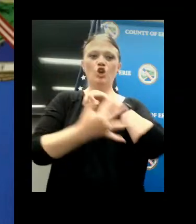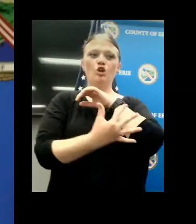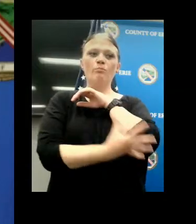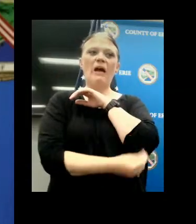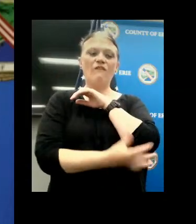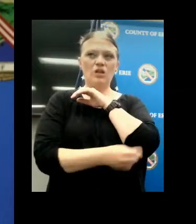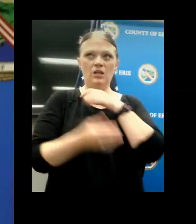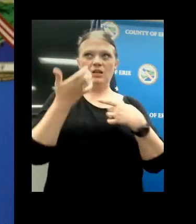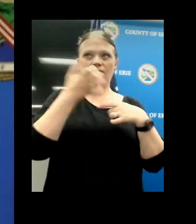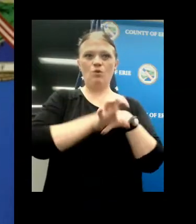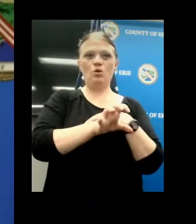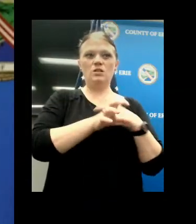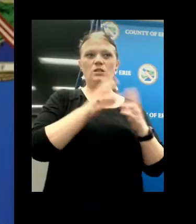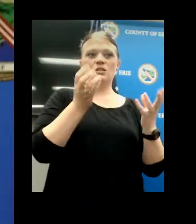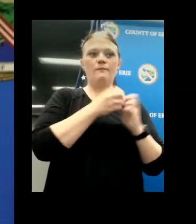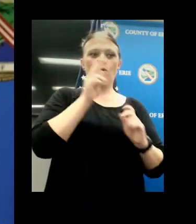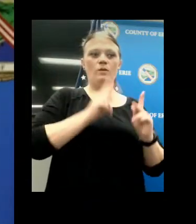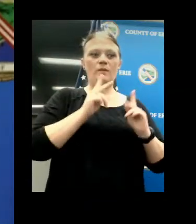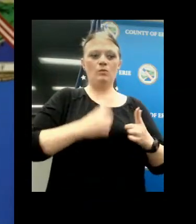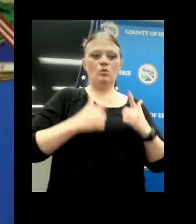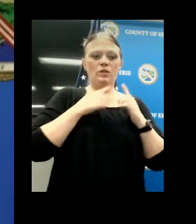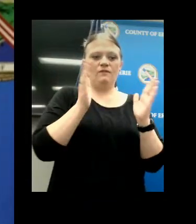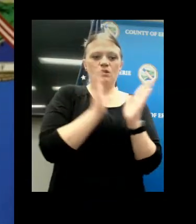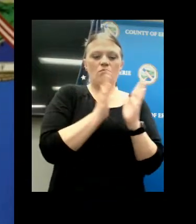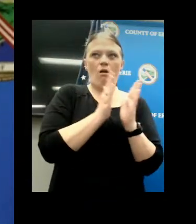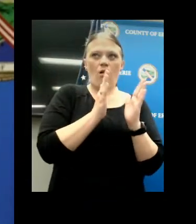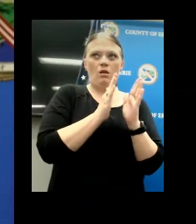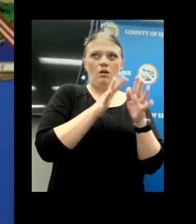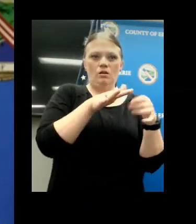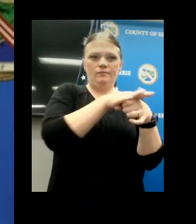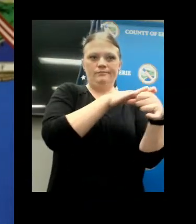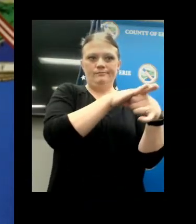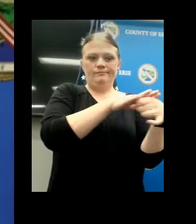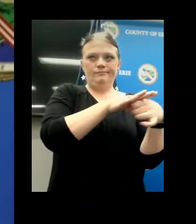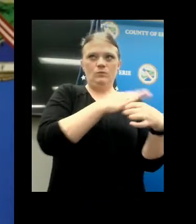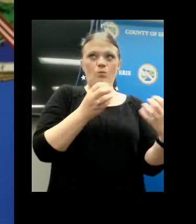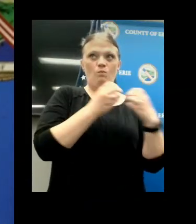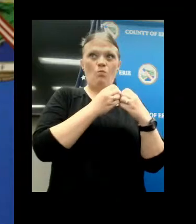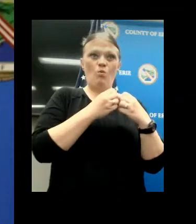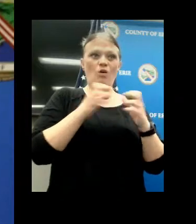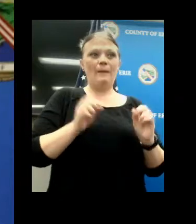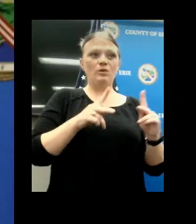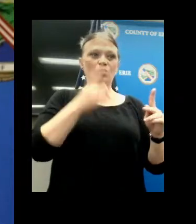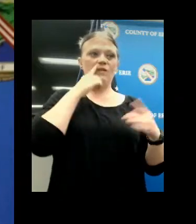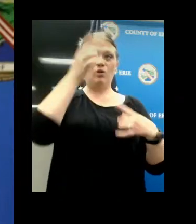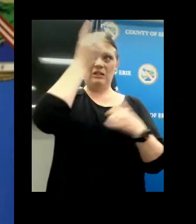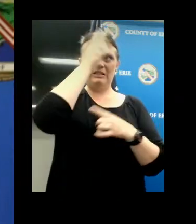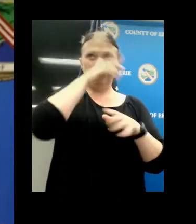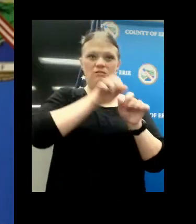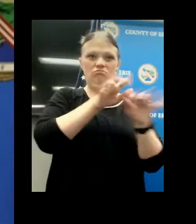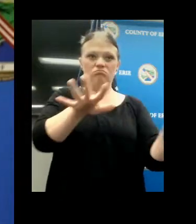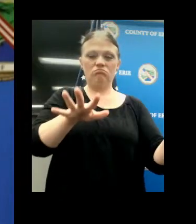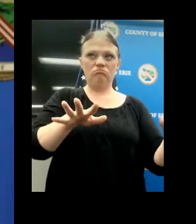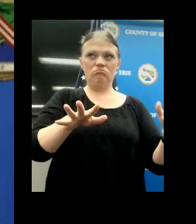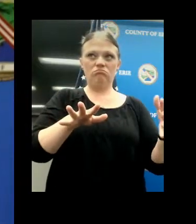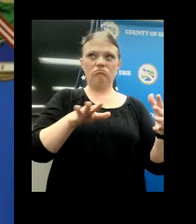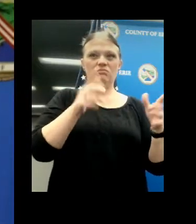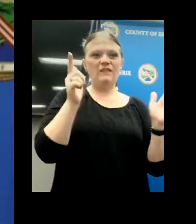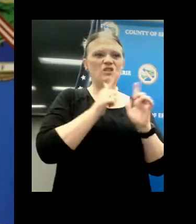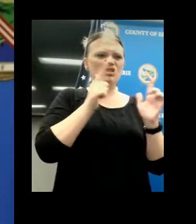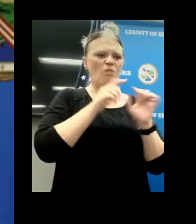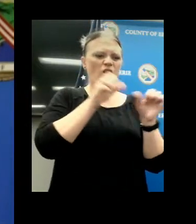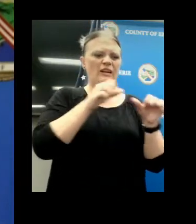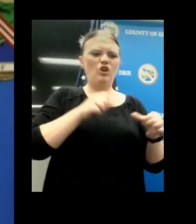poverty forces more people to live in smaller spaces. So there's more opportunity for disease transmission in those